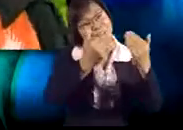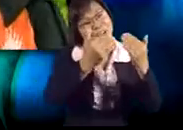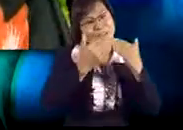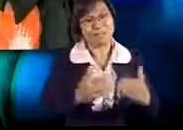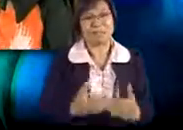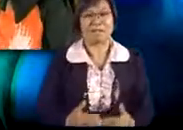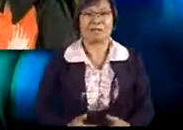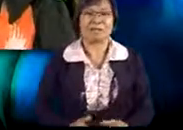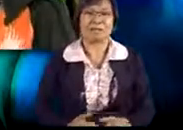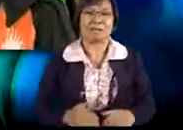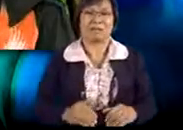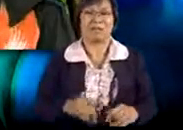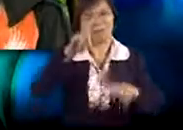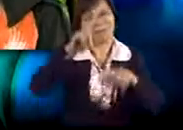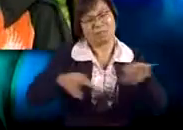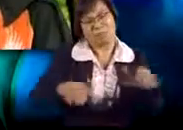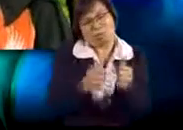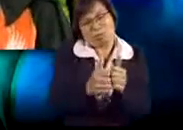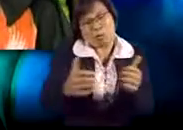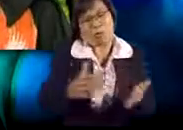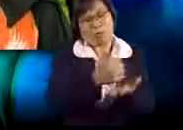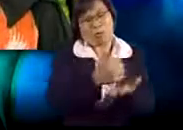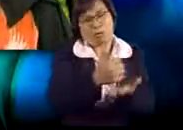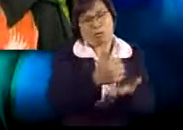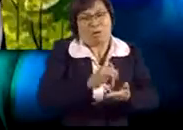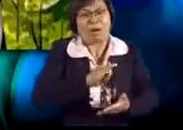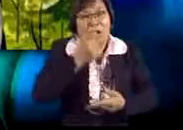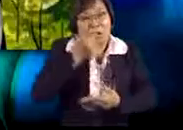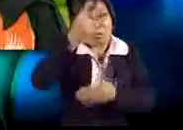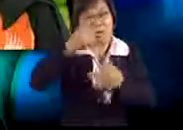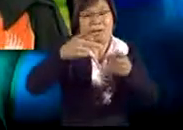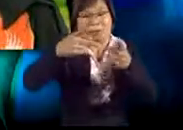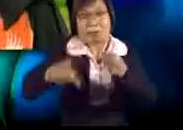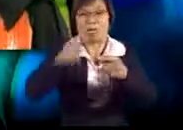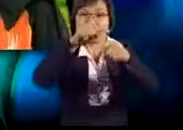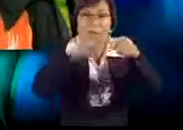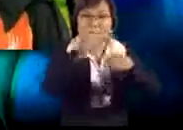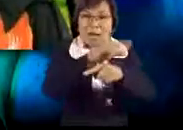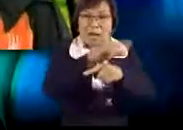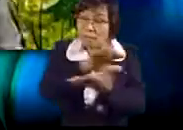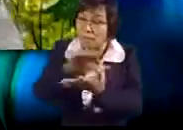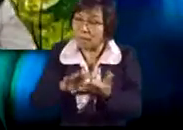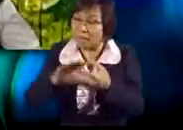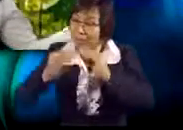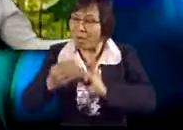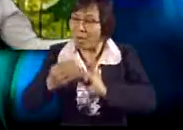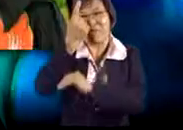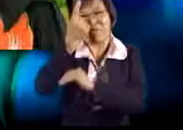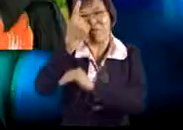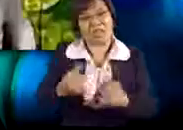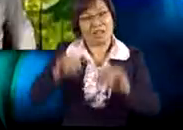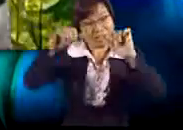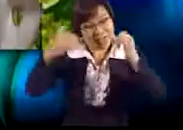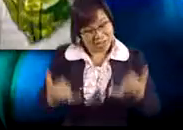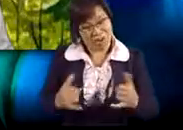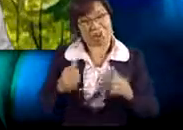Melody. Wouldn't be able to do it without your help. Now I understand improper fractions and mixed numbers. Good. Now you should